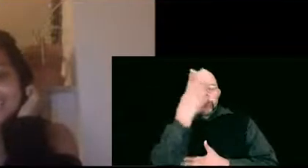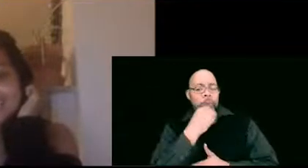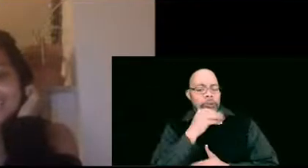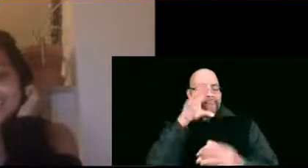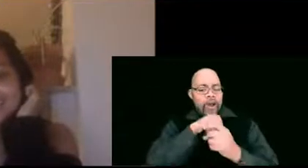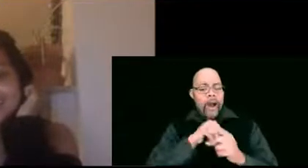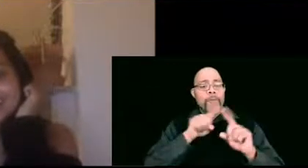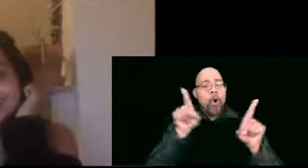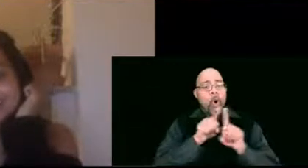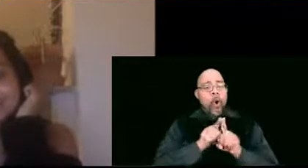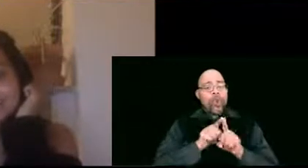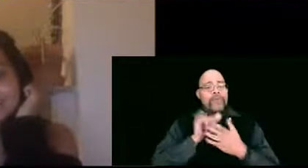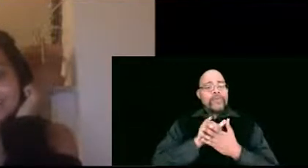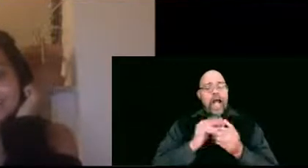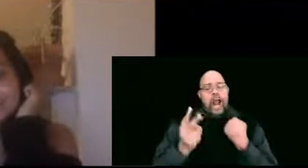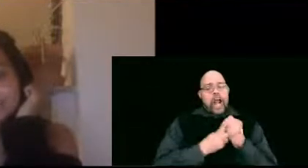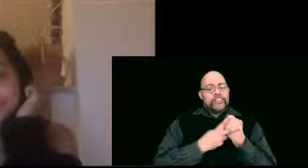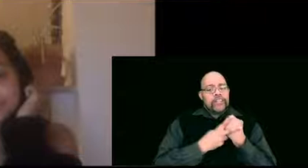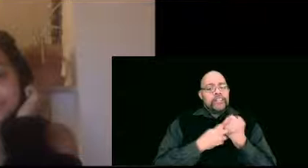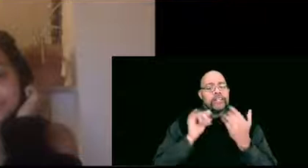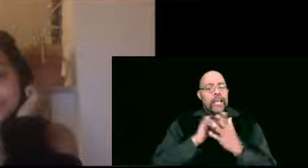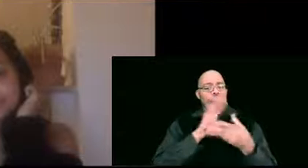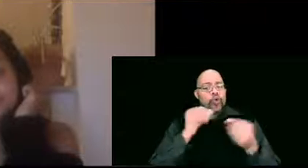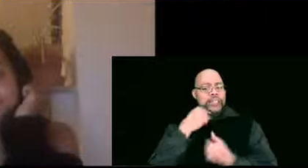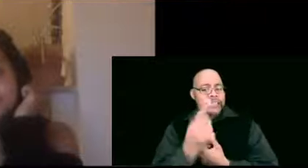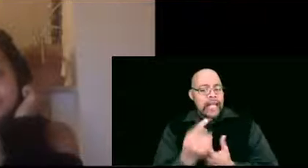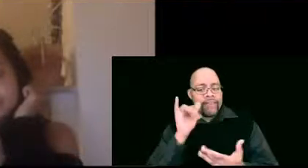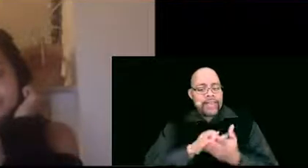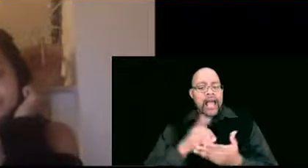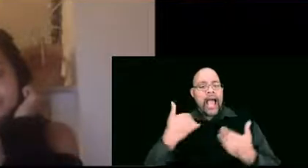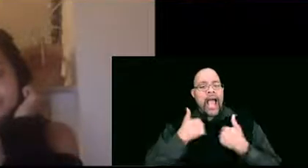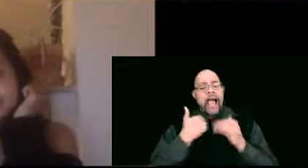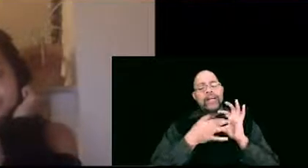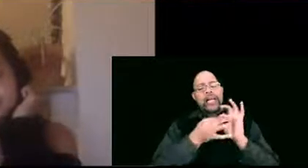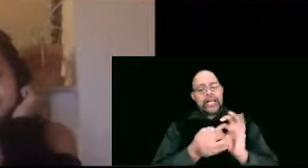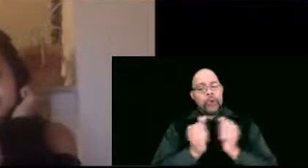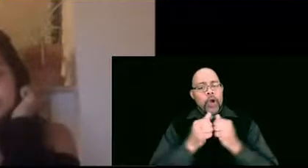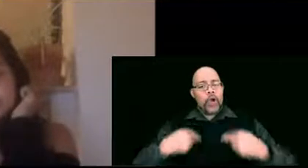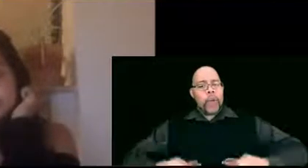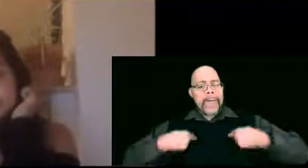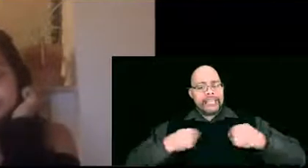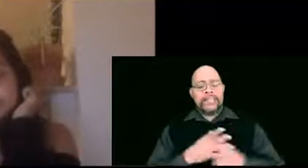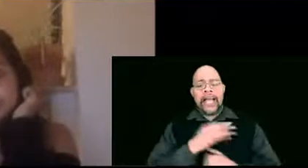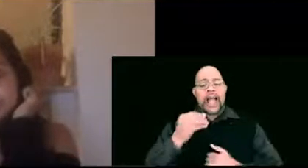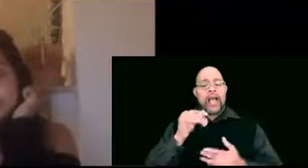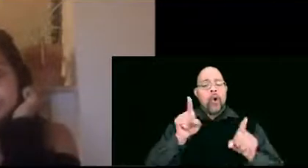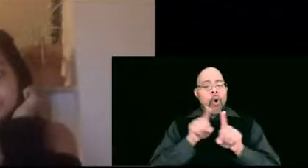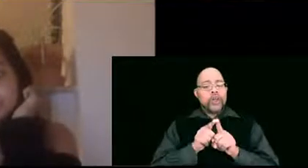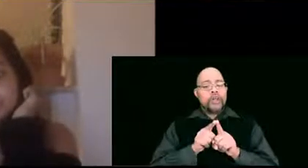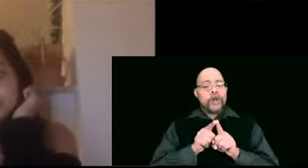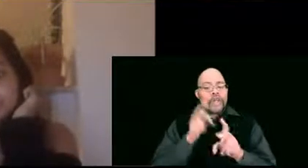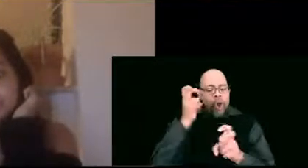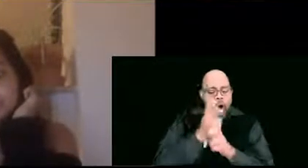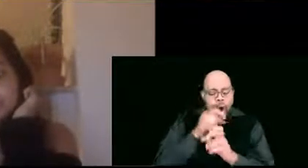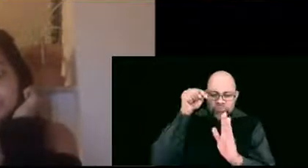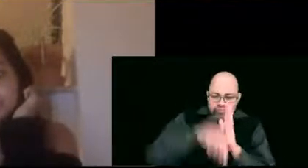there's beauty in this, but there's also the conservation, there's the storytelling of this, there's the connecting with humanity, and there's